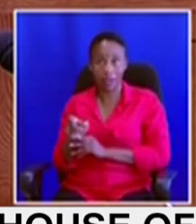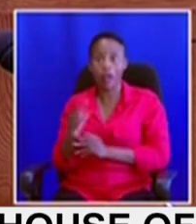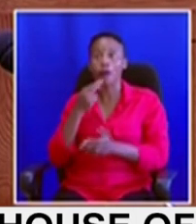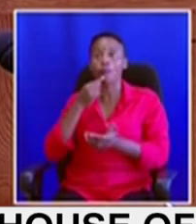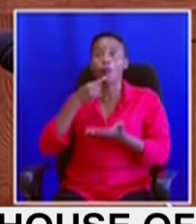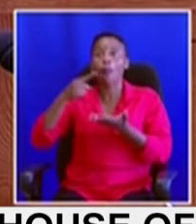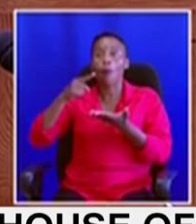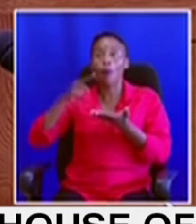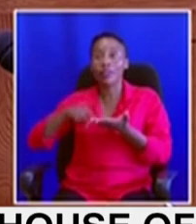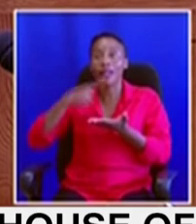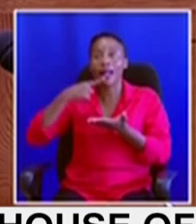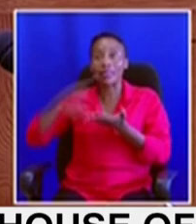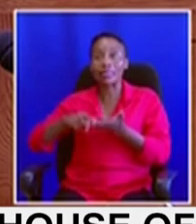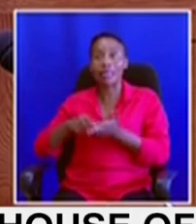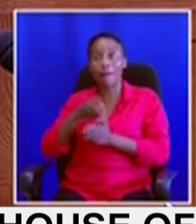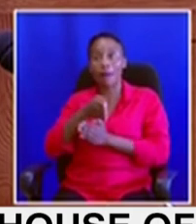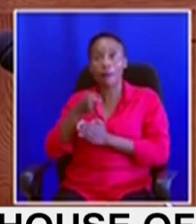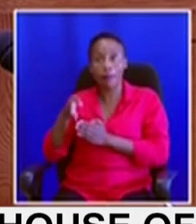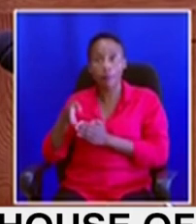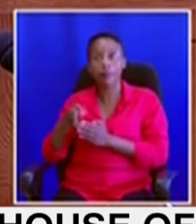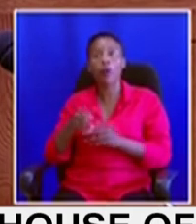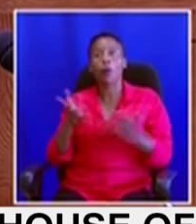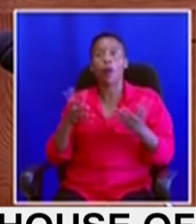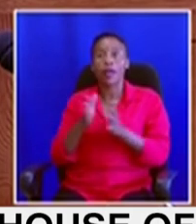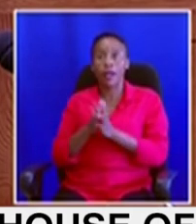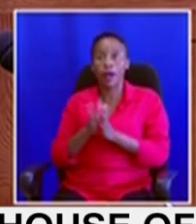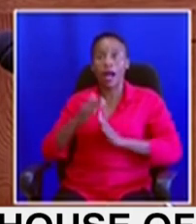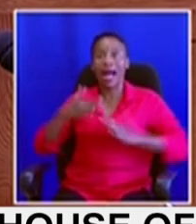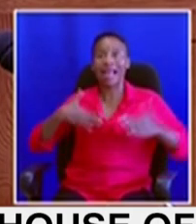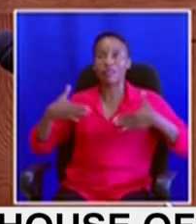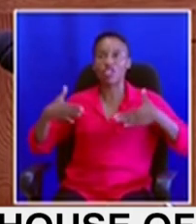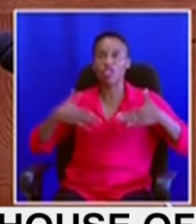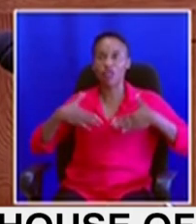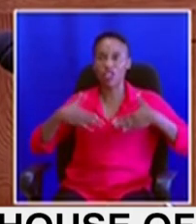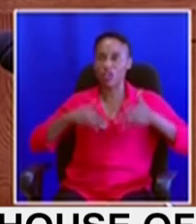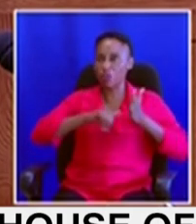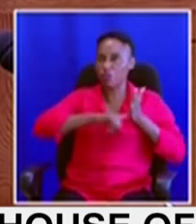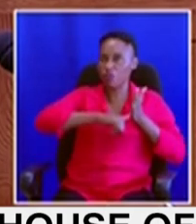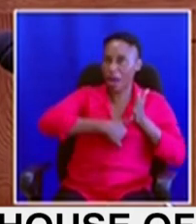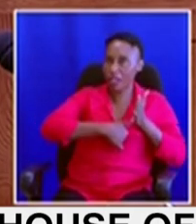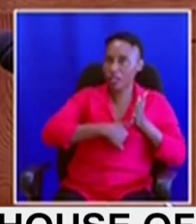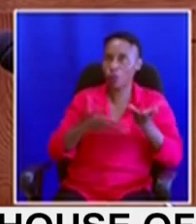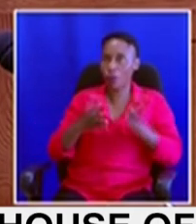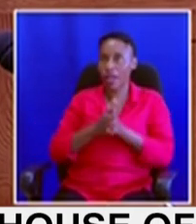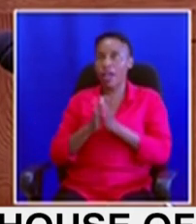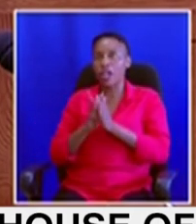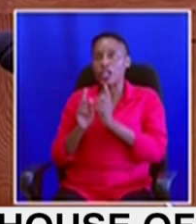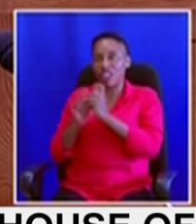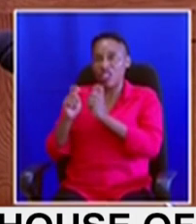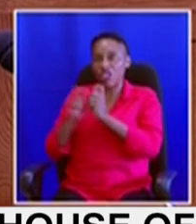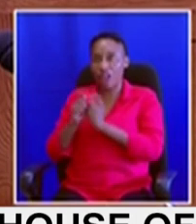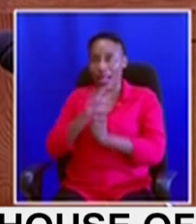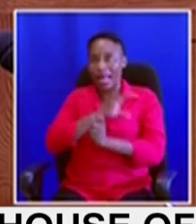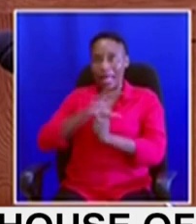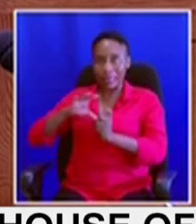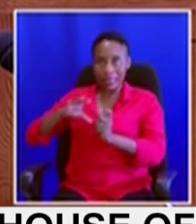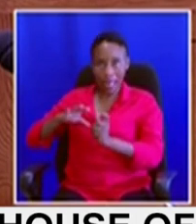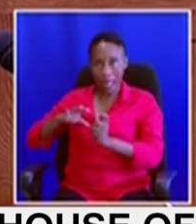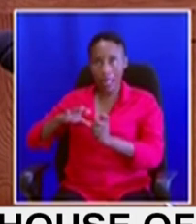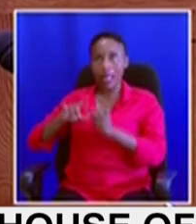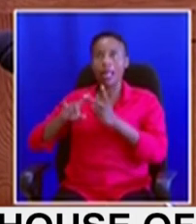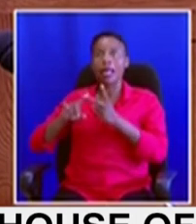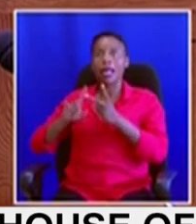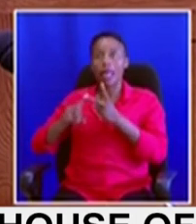Proposals on the provision of administration grants to traditional councils and the